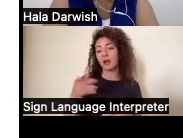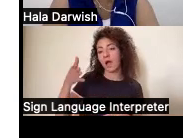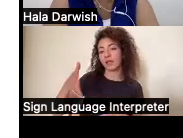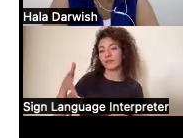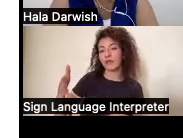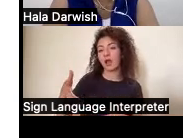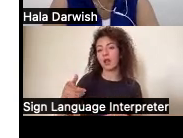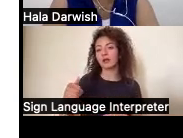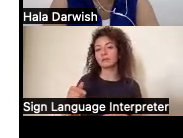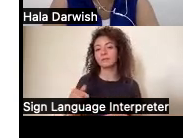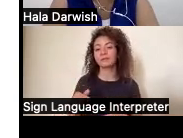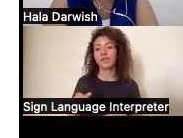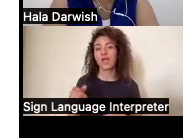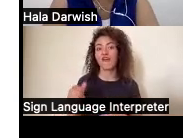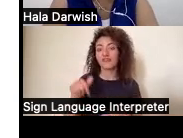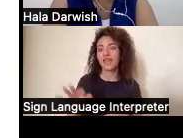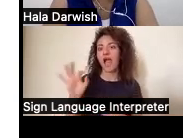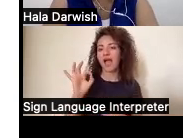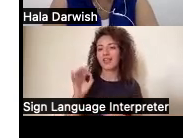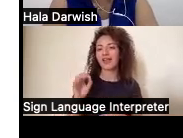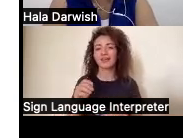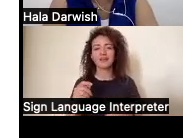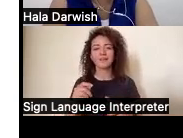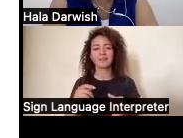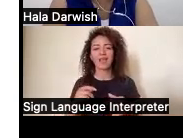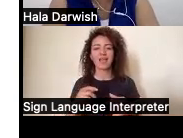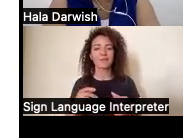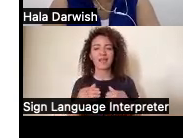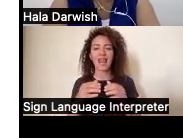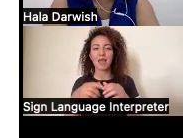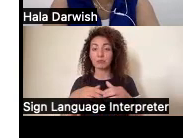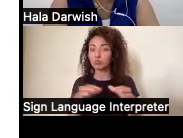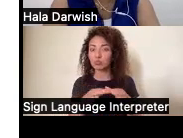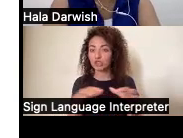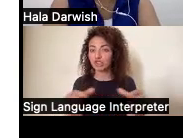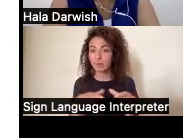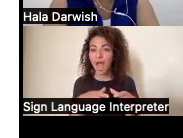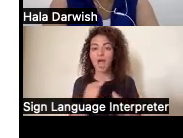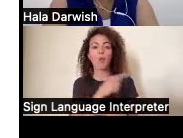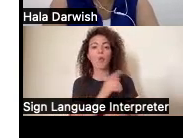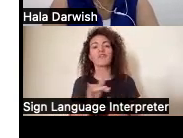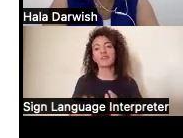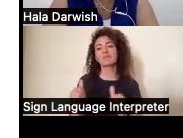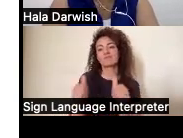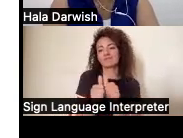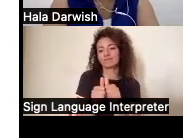child protection concerns. So this is also part of the synergies we have with our child protection colleagues at UNICEF.